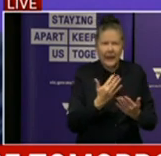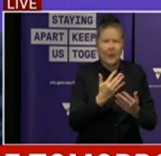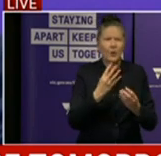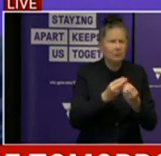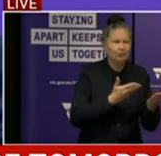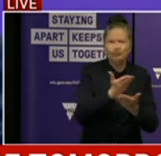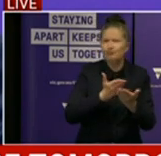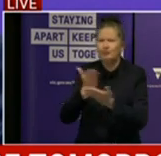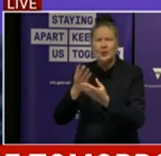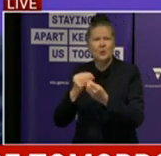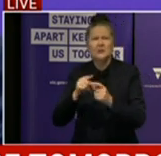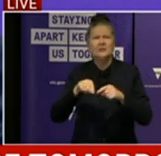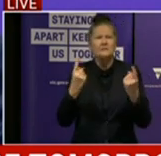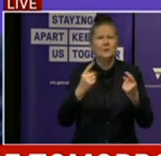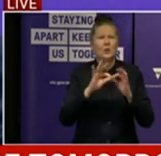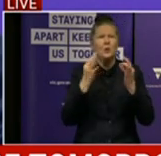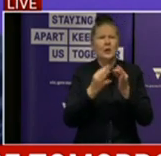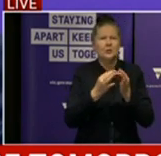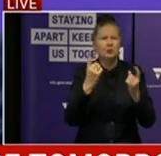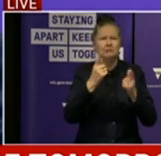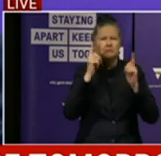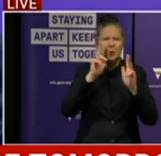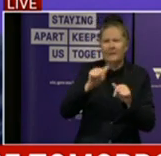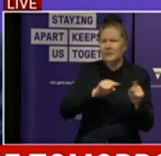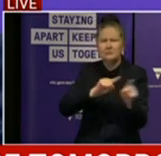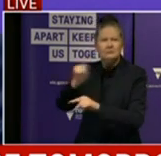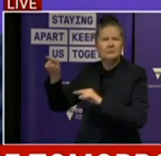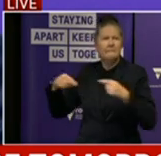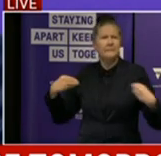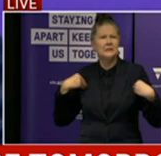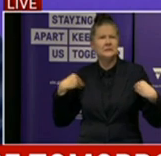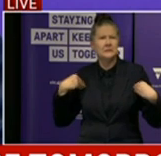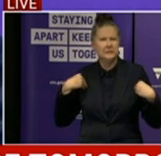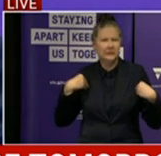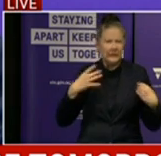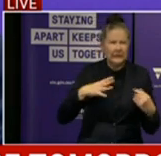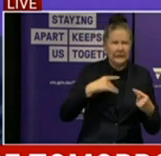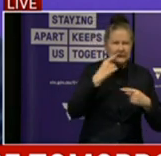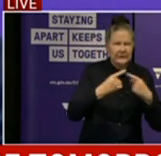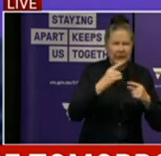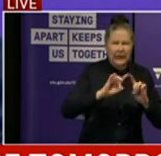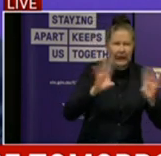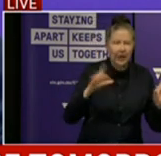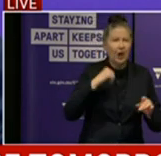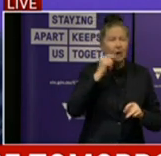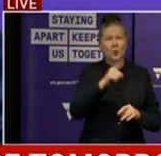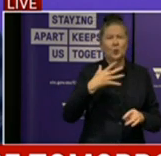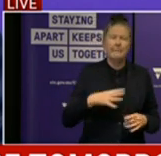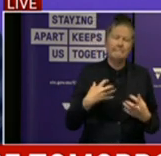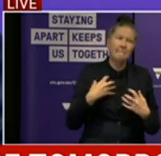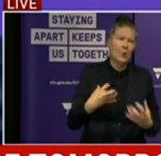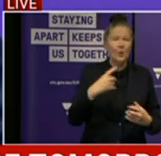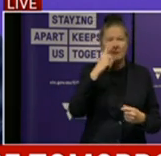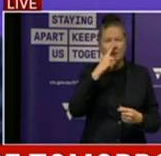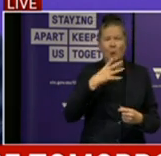to provide advice to any and all individual businesses who need that. I know that many would like more. They'd like more